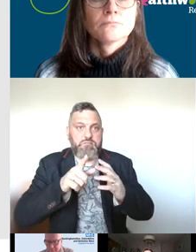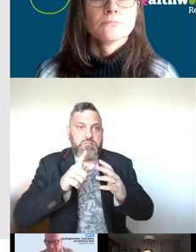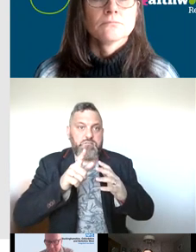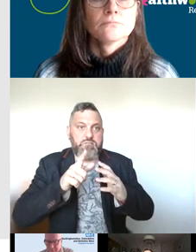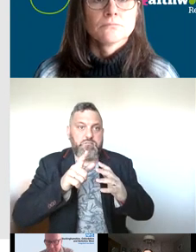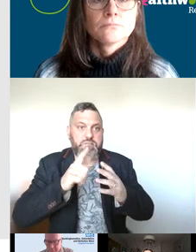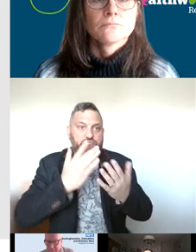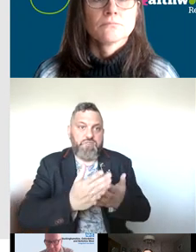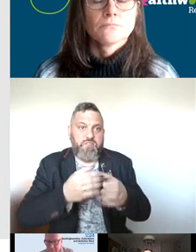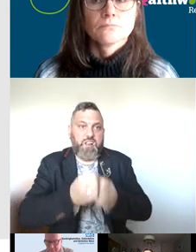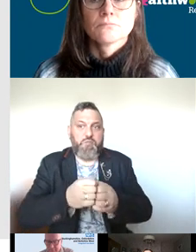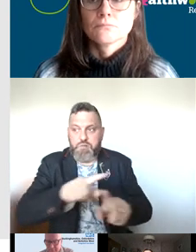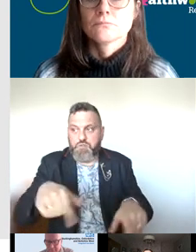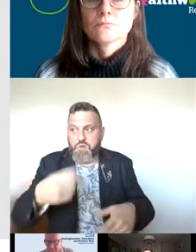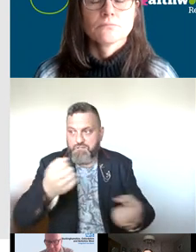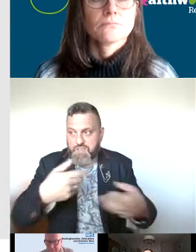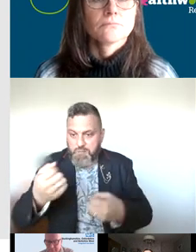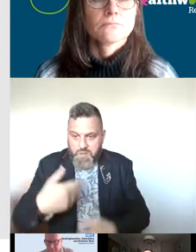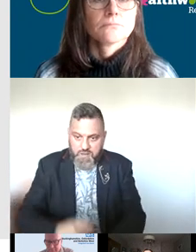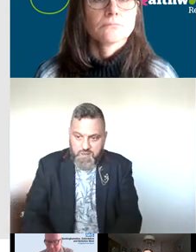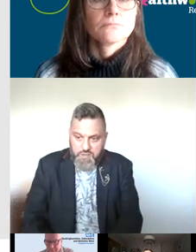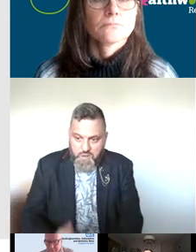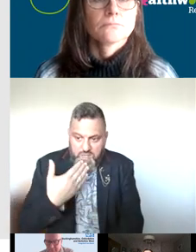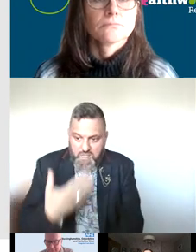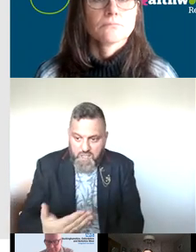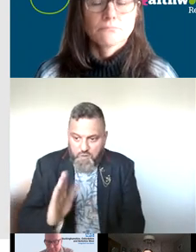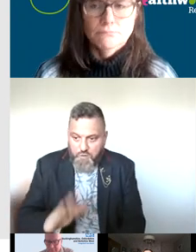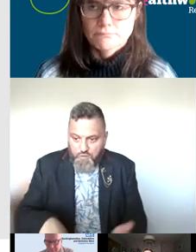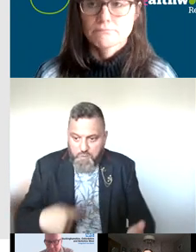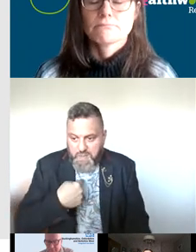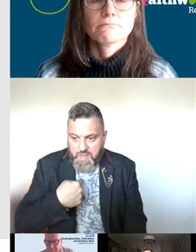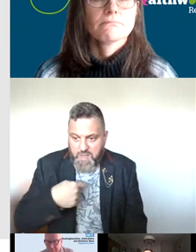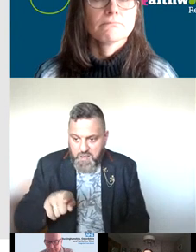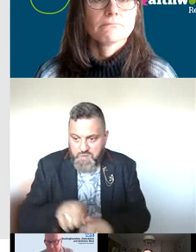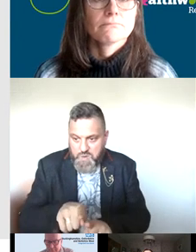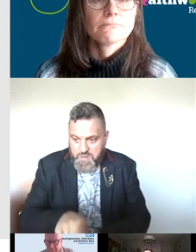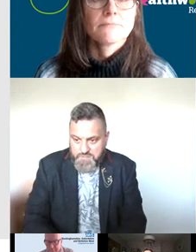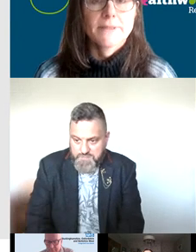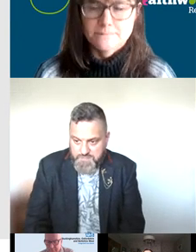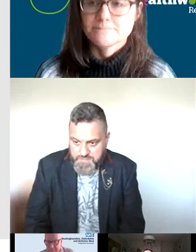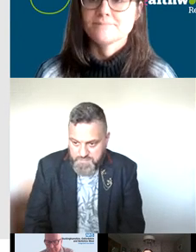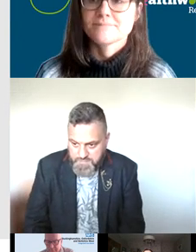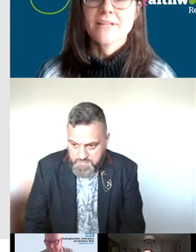really valuable for us. So thank you from me as well. Been a great conversation.